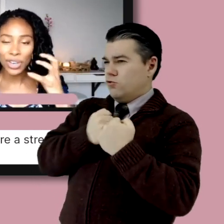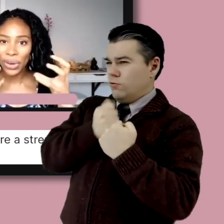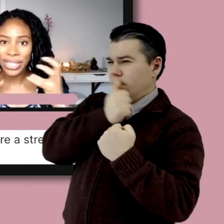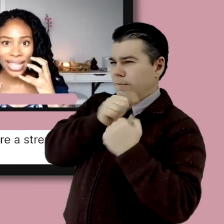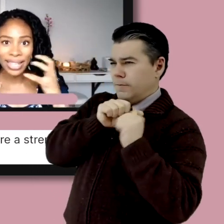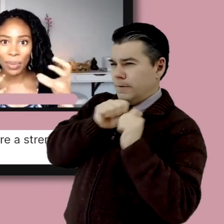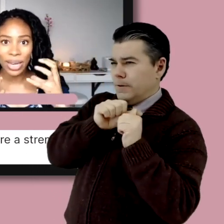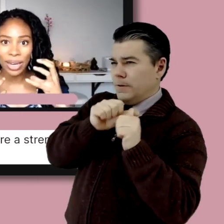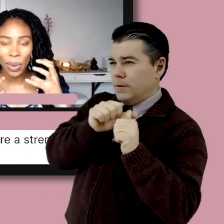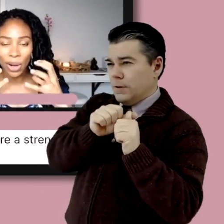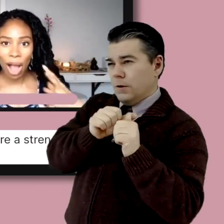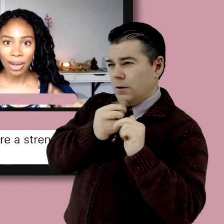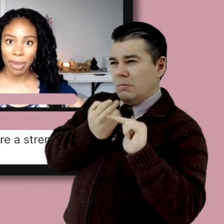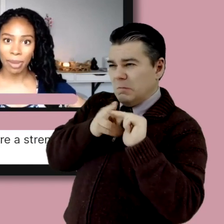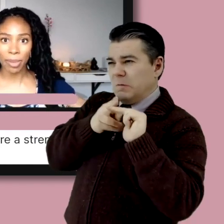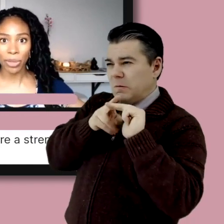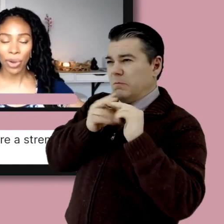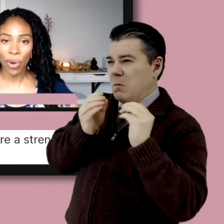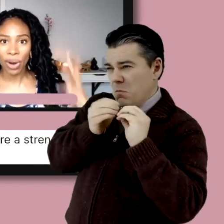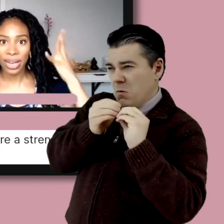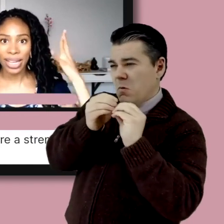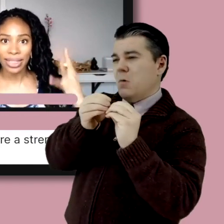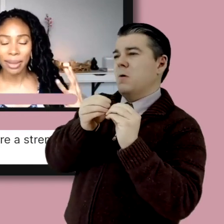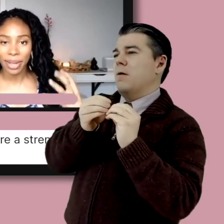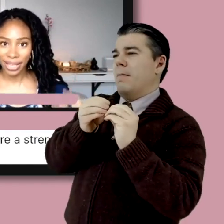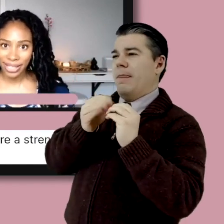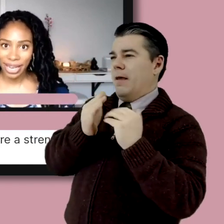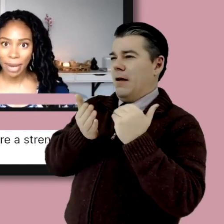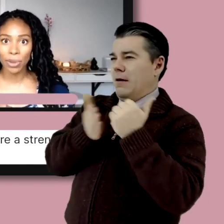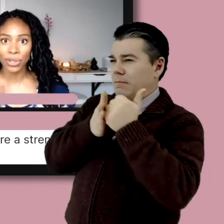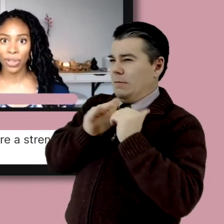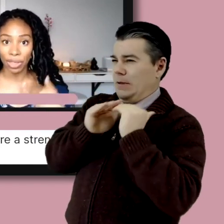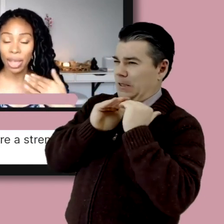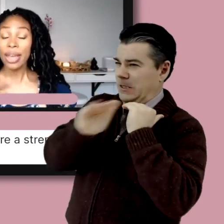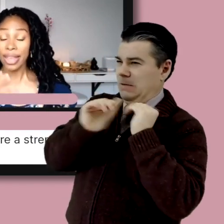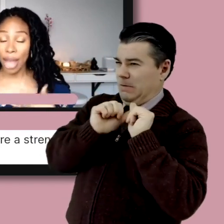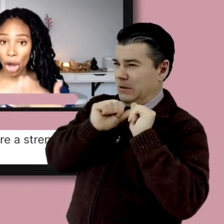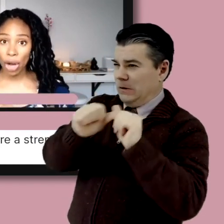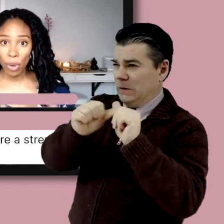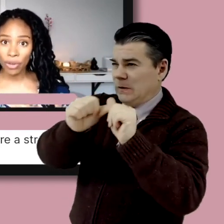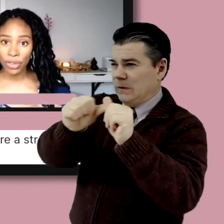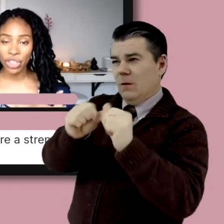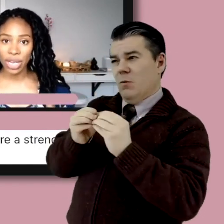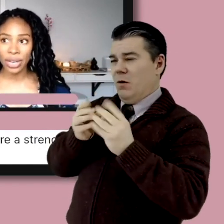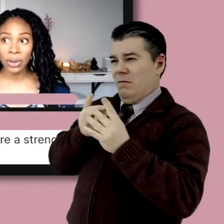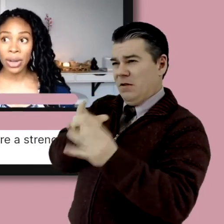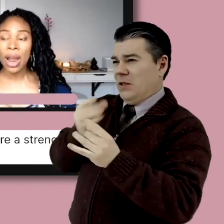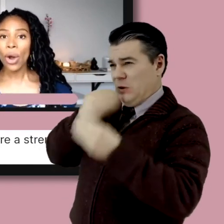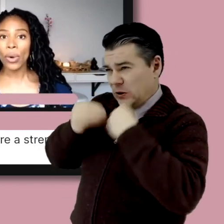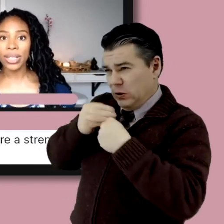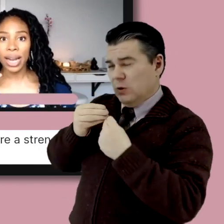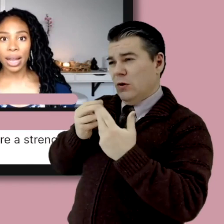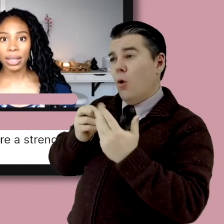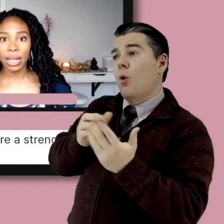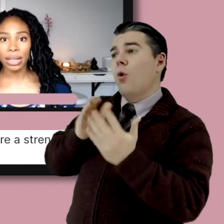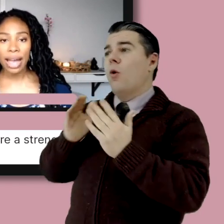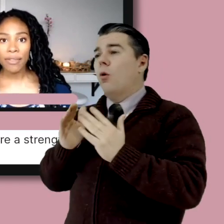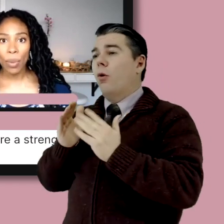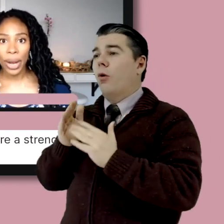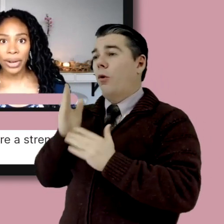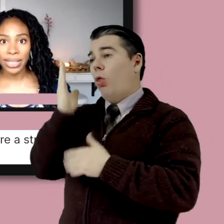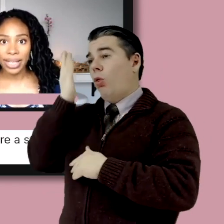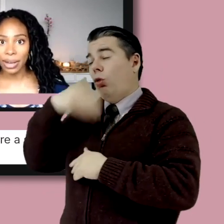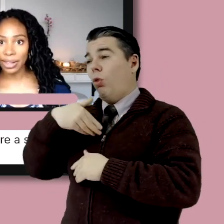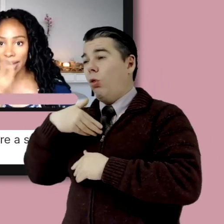and endurance thing that we need to work on and maybe build the core and get them like stable so that they are a more efficient eater? Or is it a lack